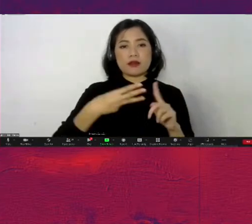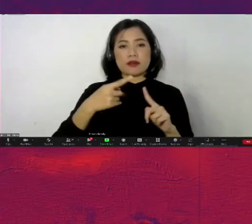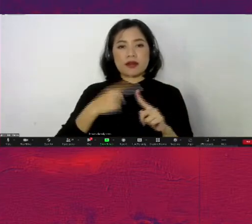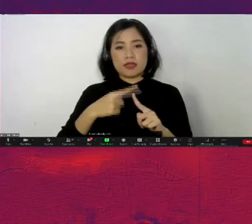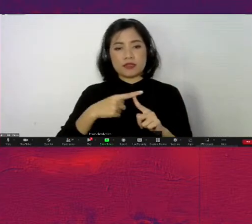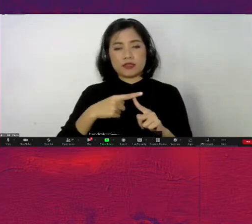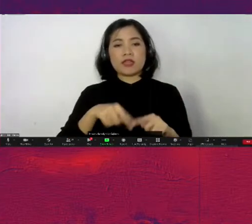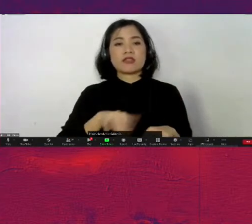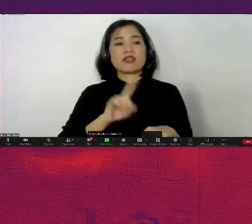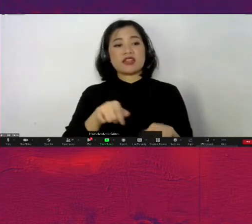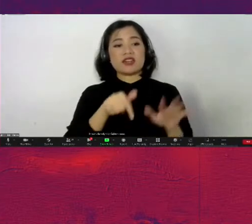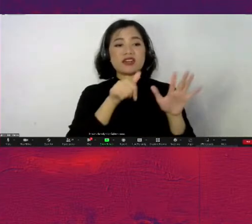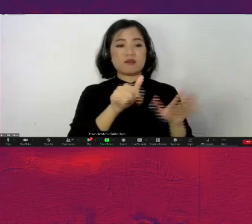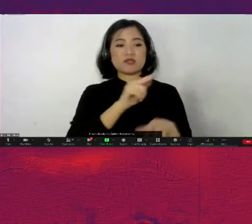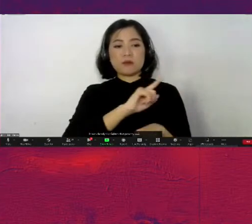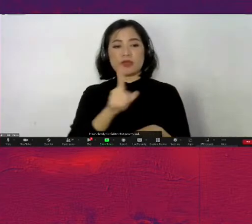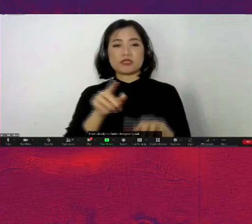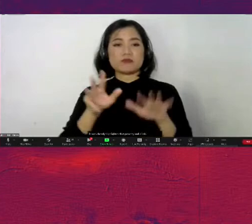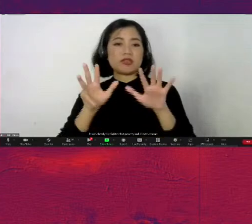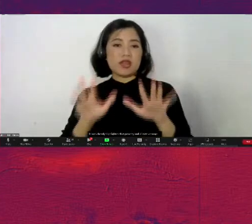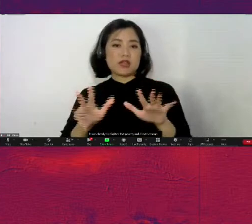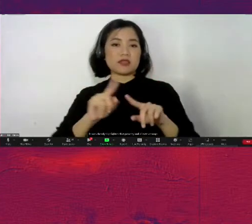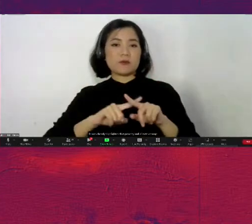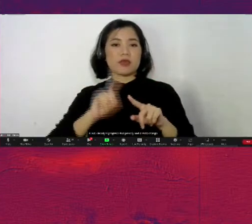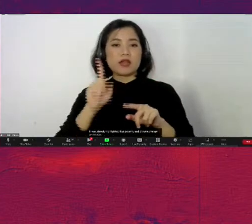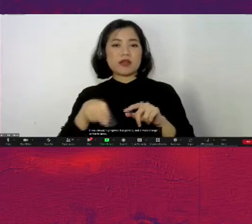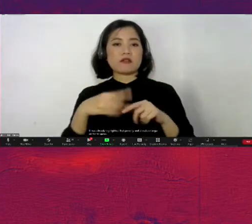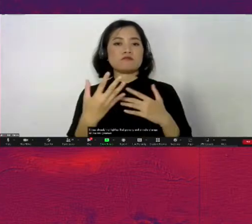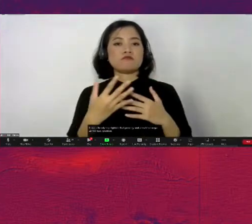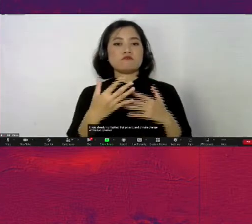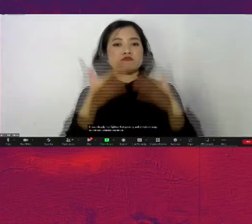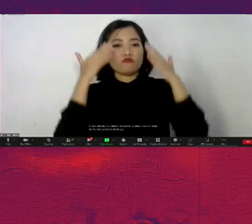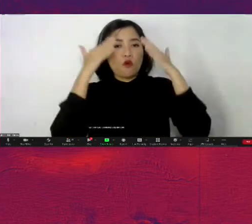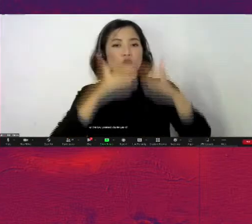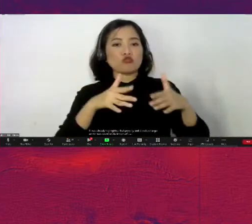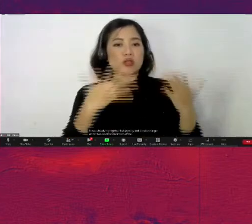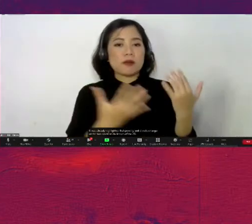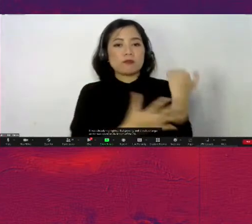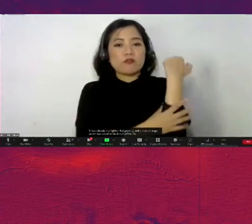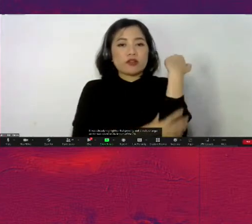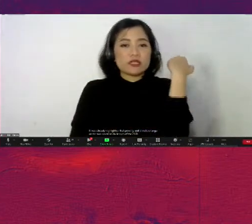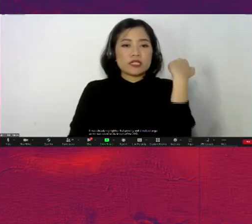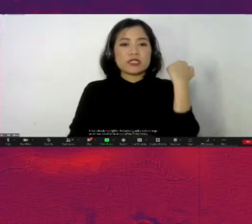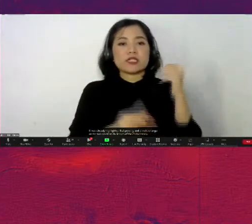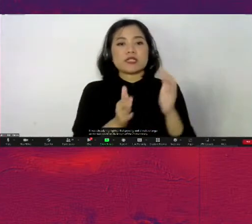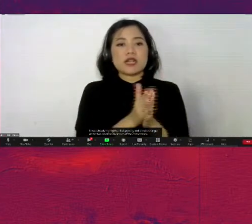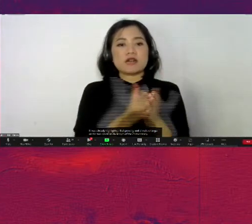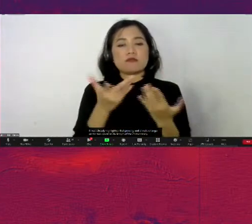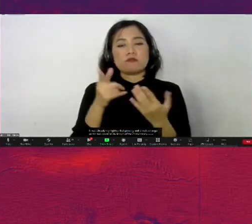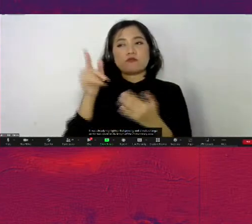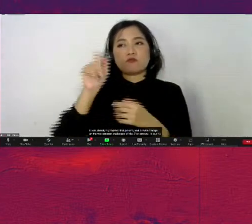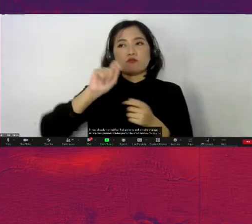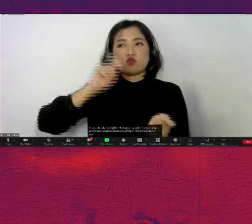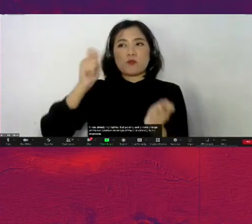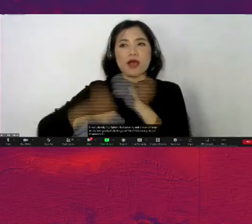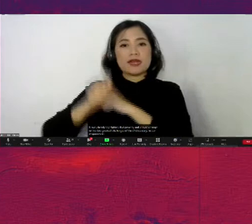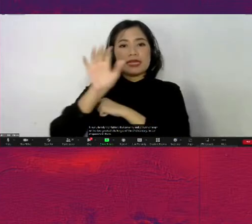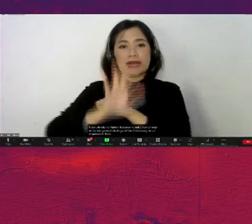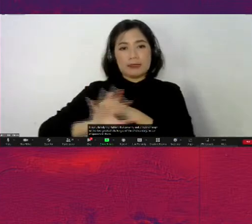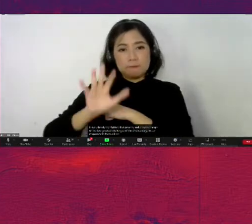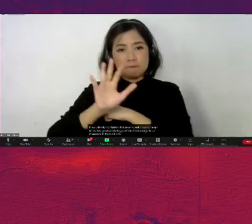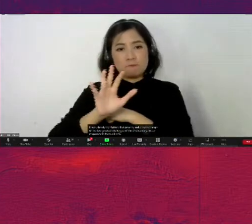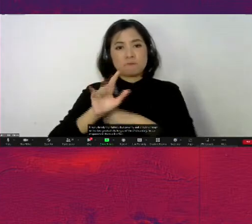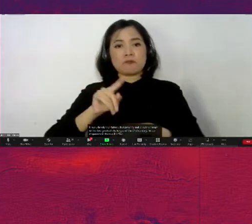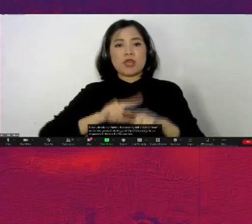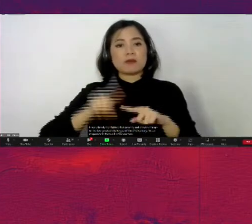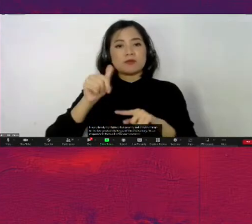already highlighted that poverty and climate change are the two greatest challenges of the 21st century, and our responses to them will